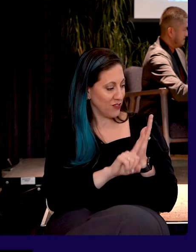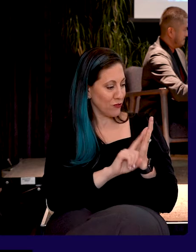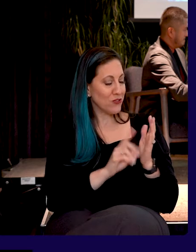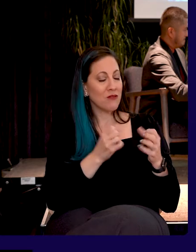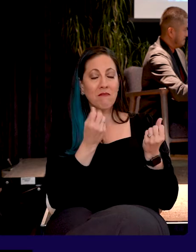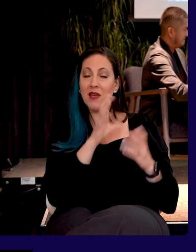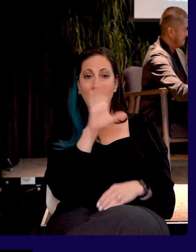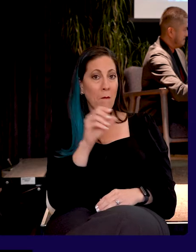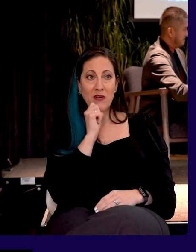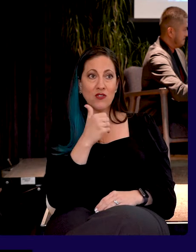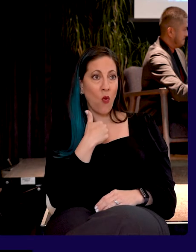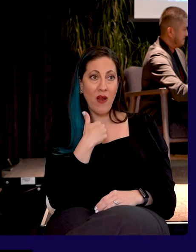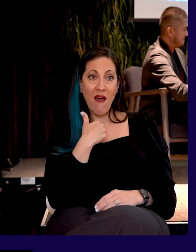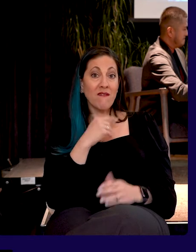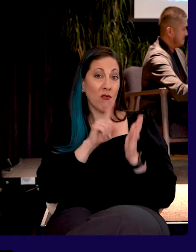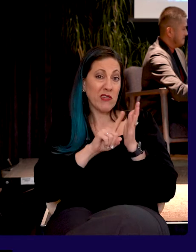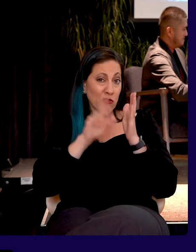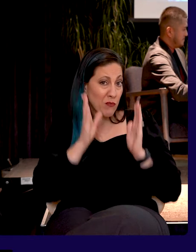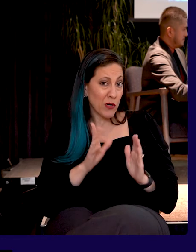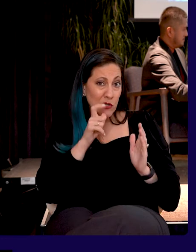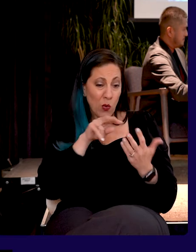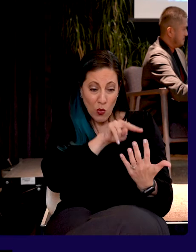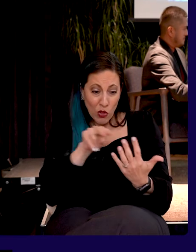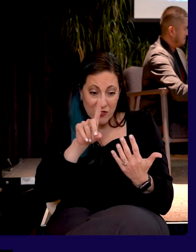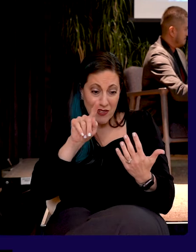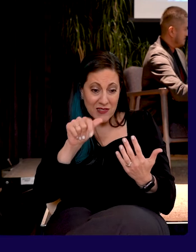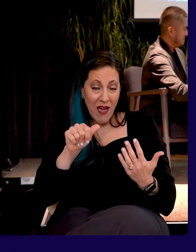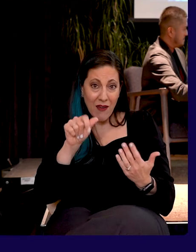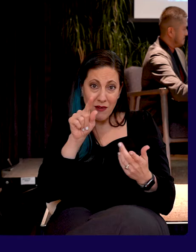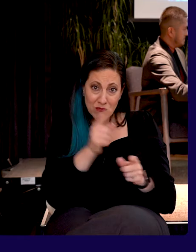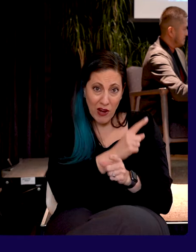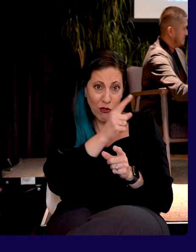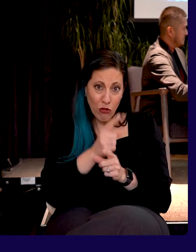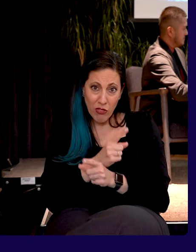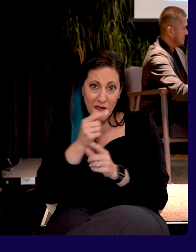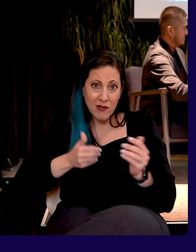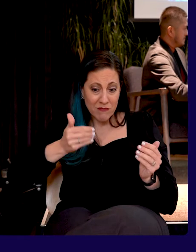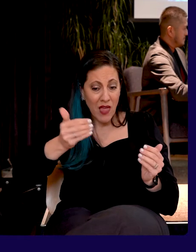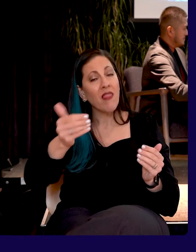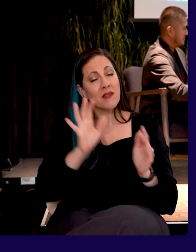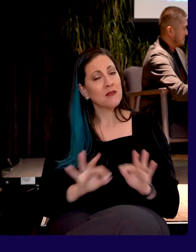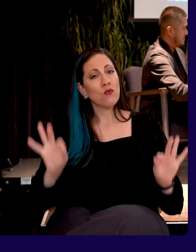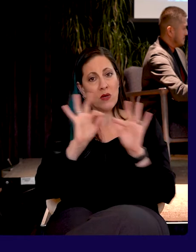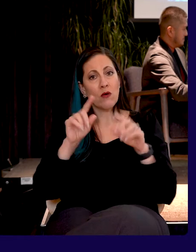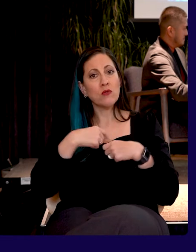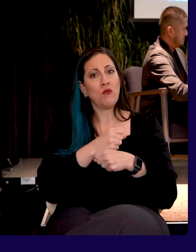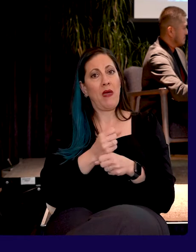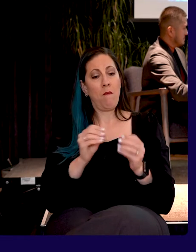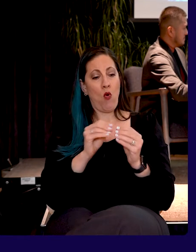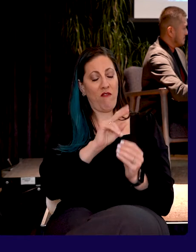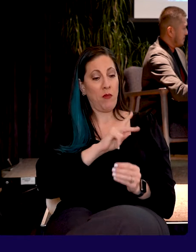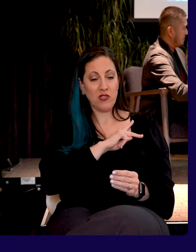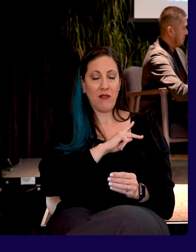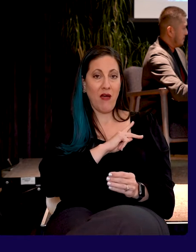of companies don't have a research person that's looking at this data on a regular basis, and that's really critical to make more of a personalized, like you said,